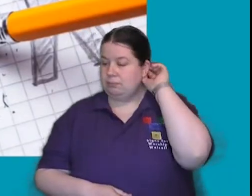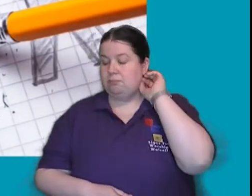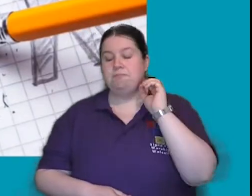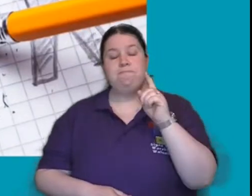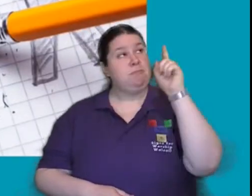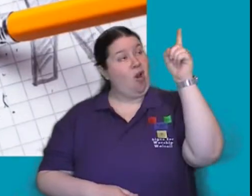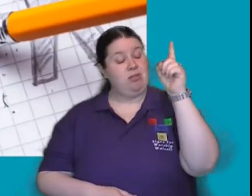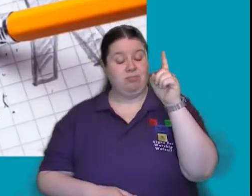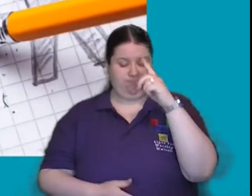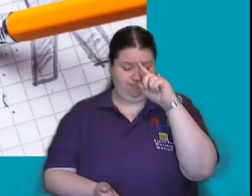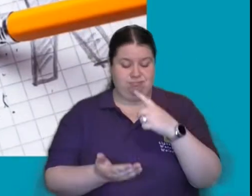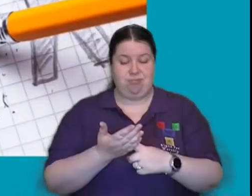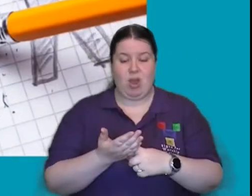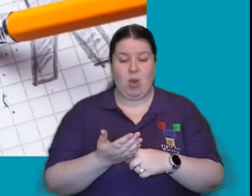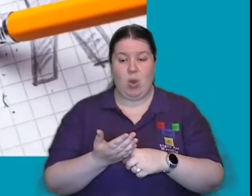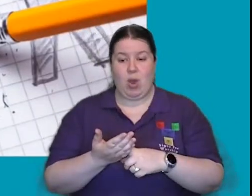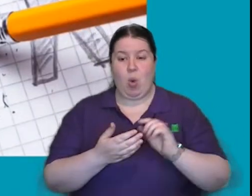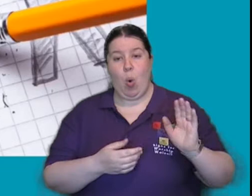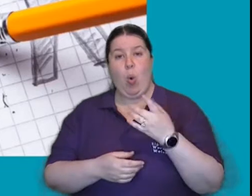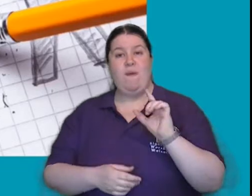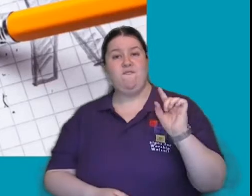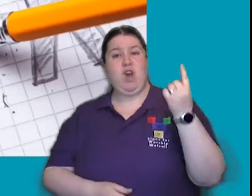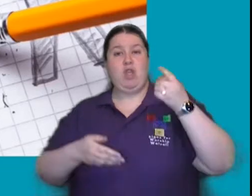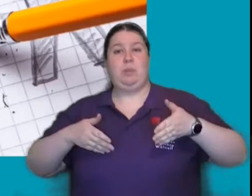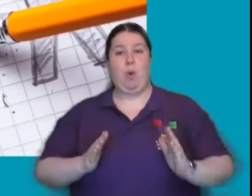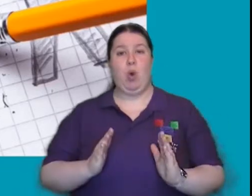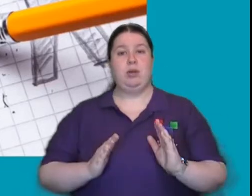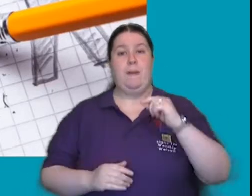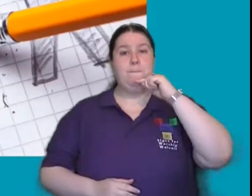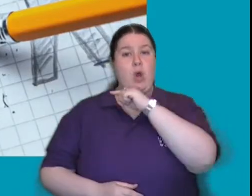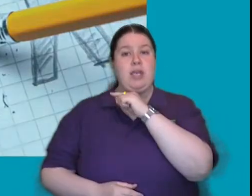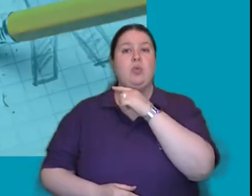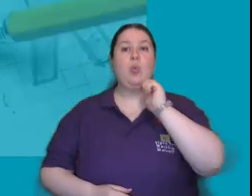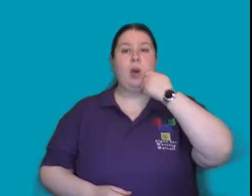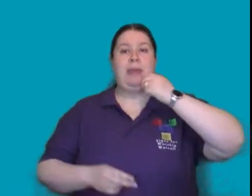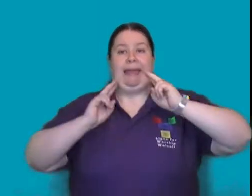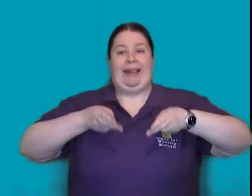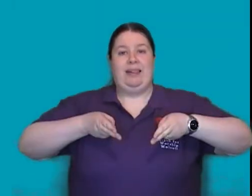was killed, including the king's firstborn son.